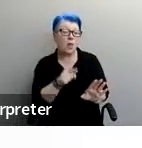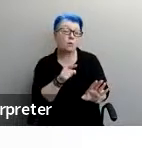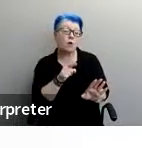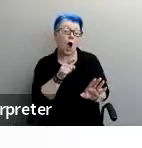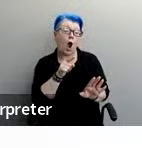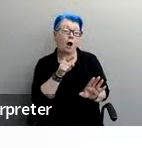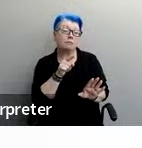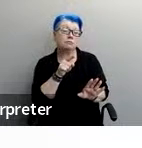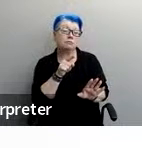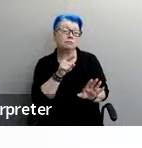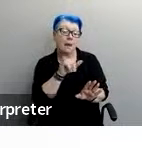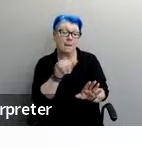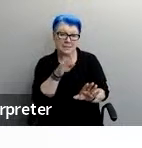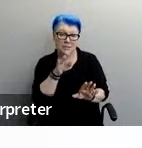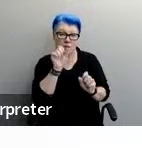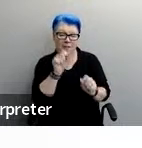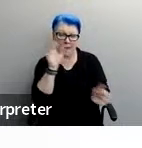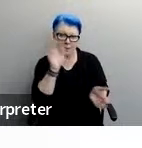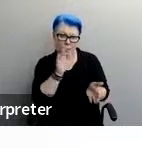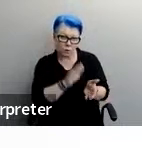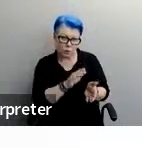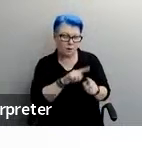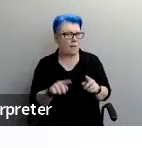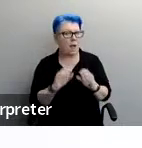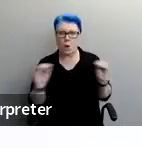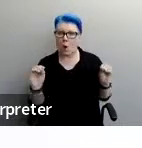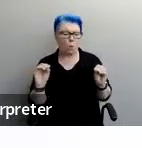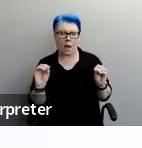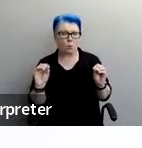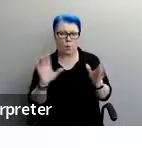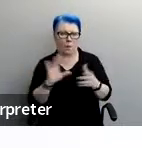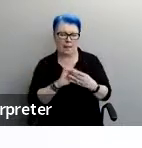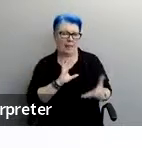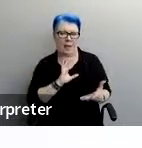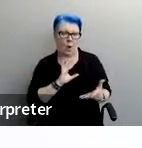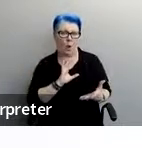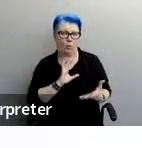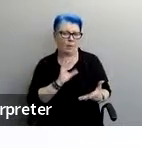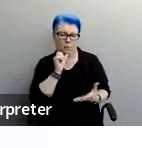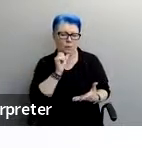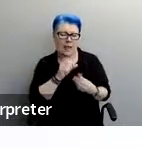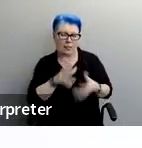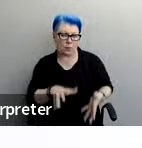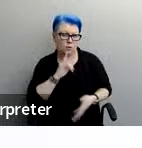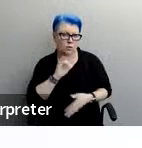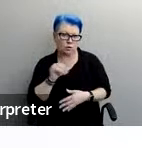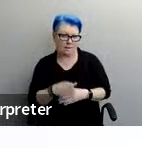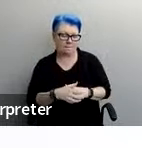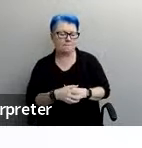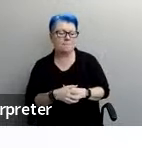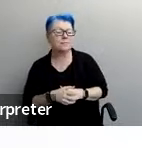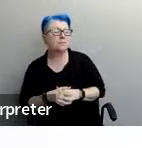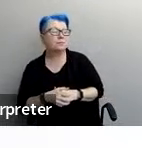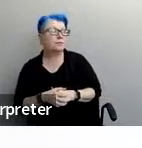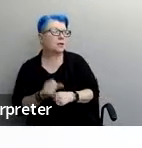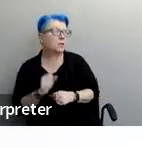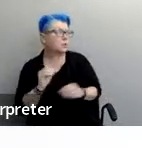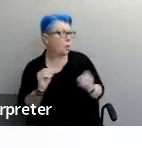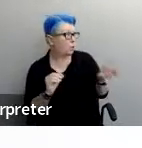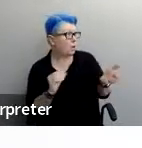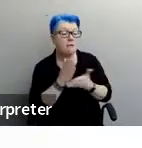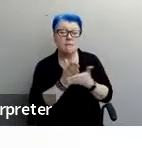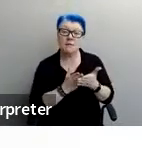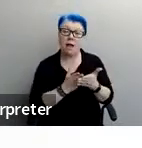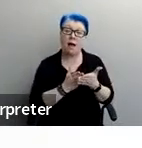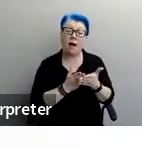reduced, but no one will lose their job. So again, 54.5 positions being added at this point. Some of those